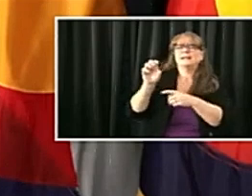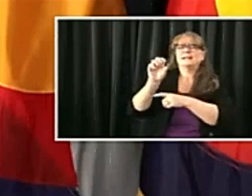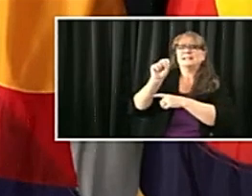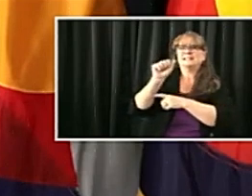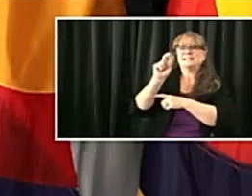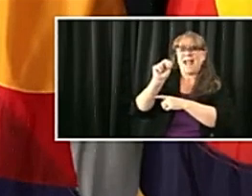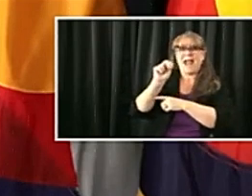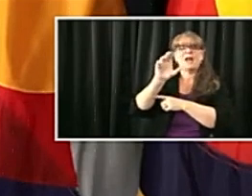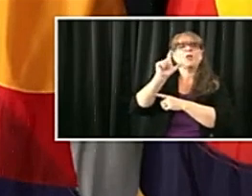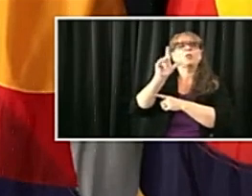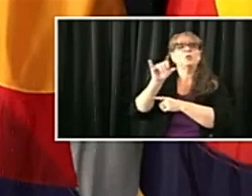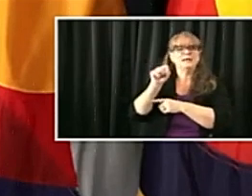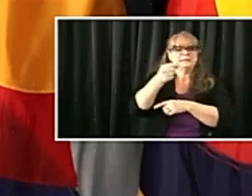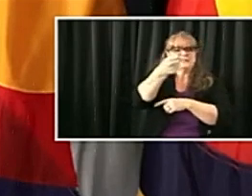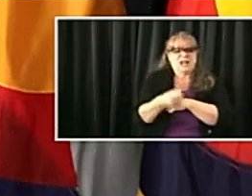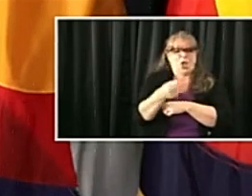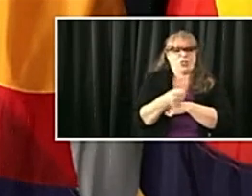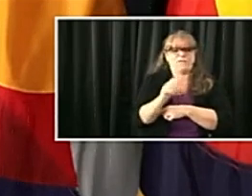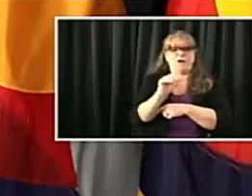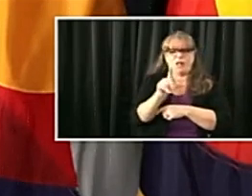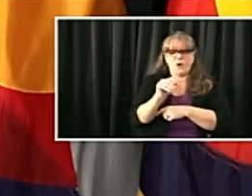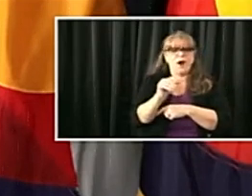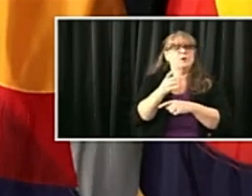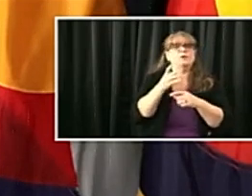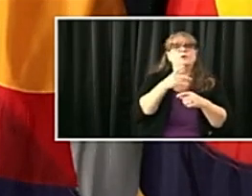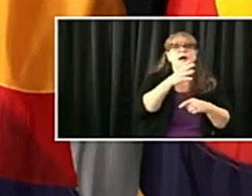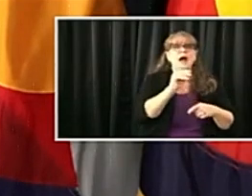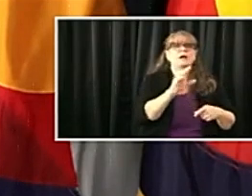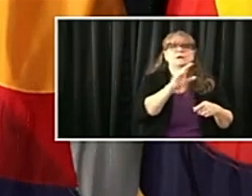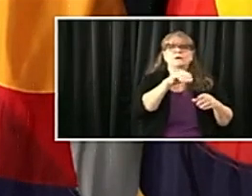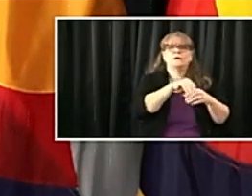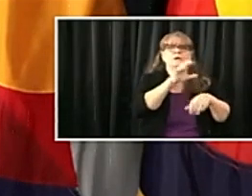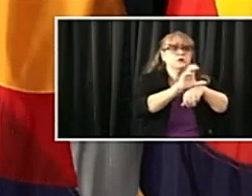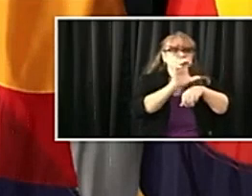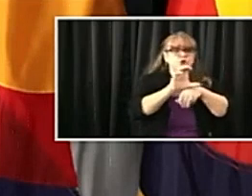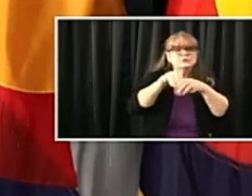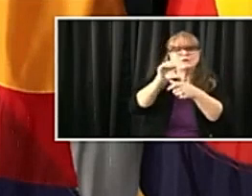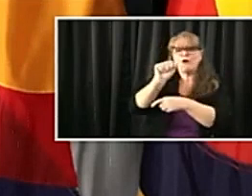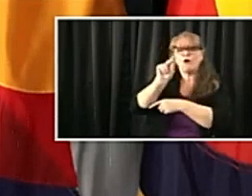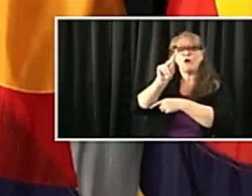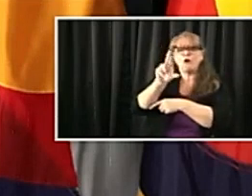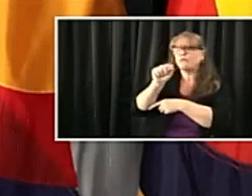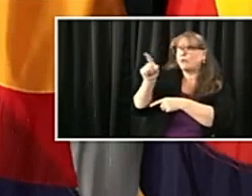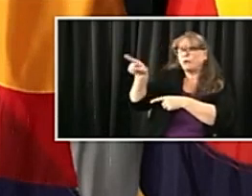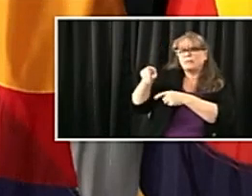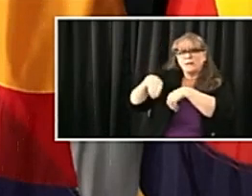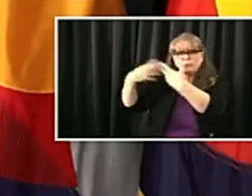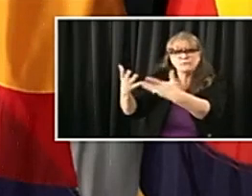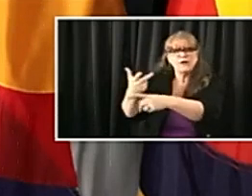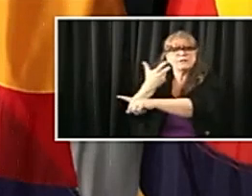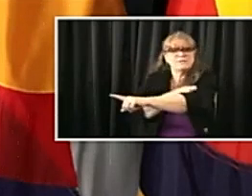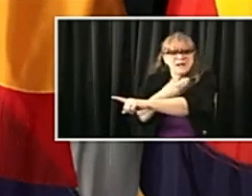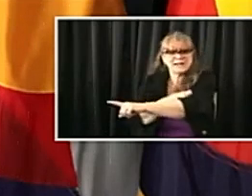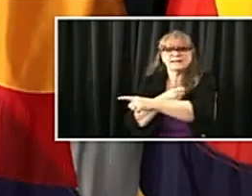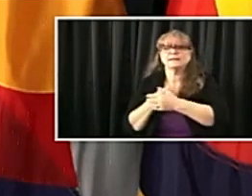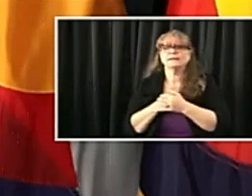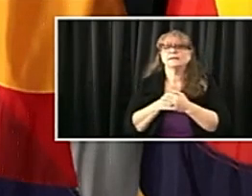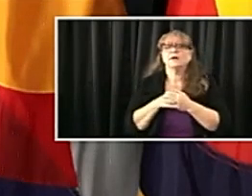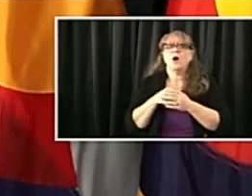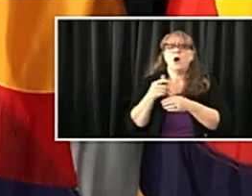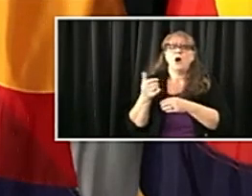to vaccinate 100 congregants over 70 in Denver's Whittier neighborhood. La Plata County vaccine drive to reach Colorado 70 and up